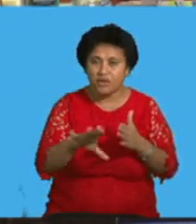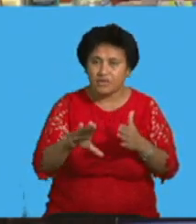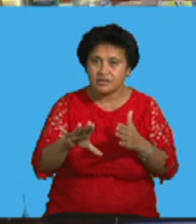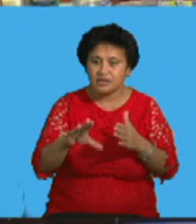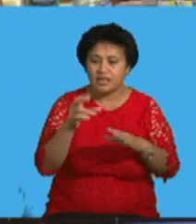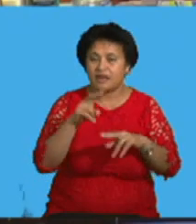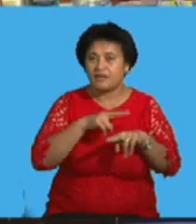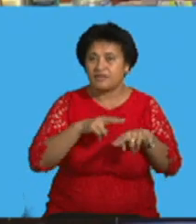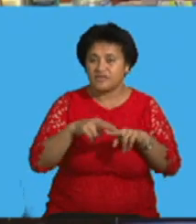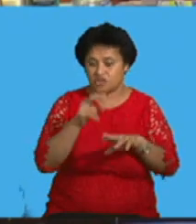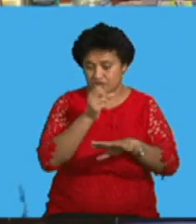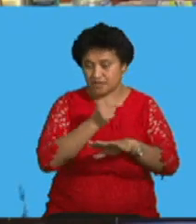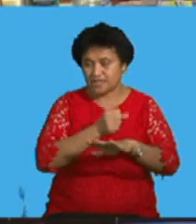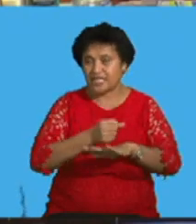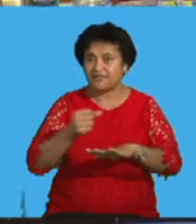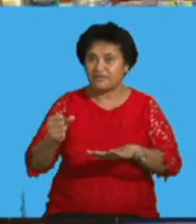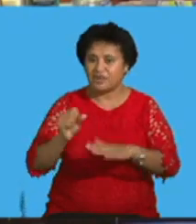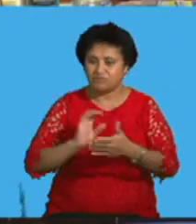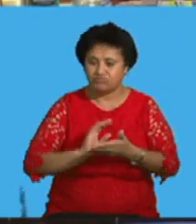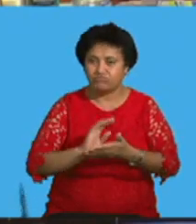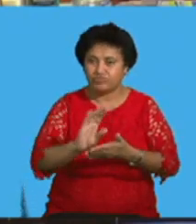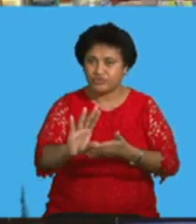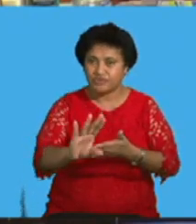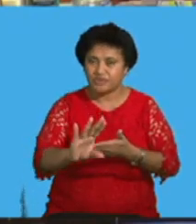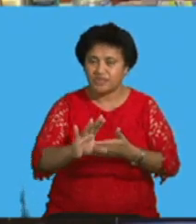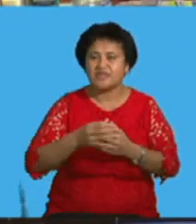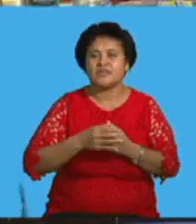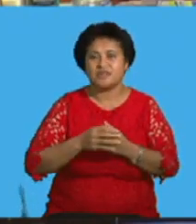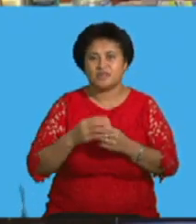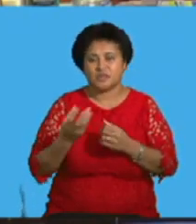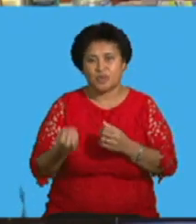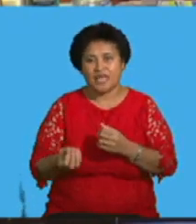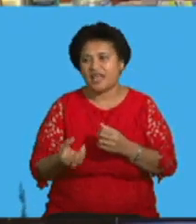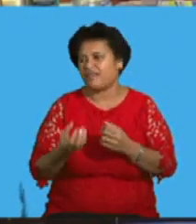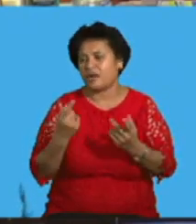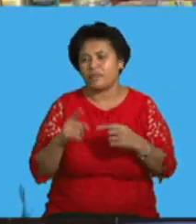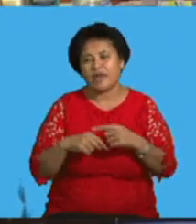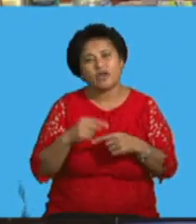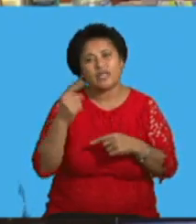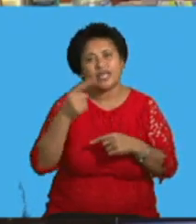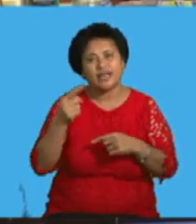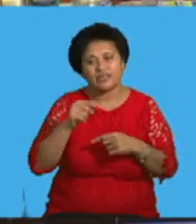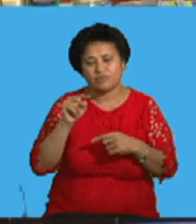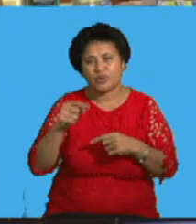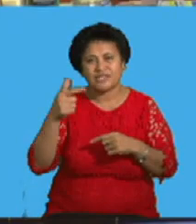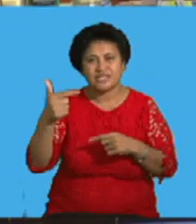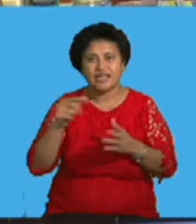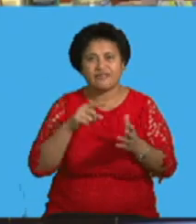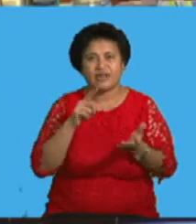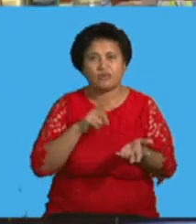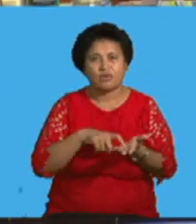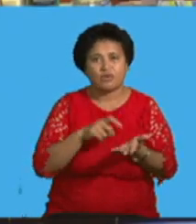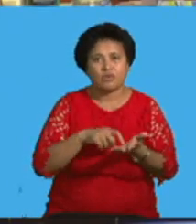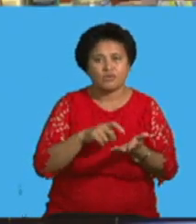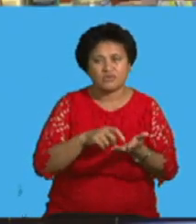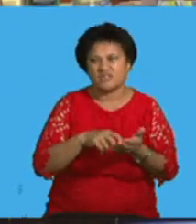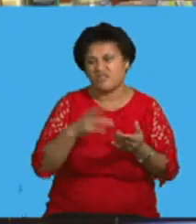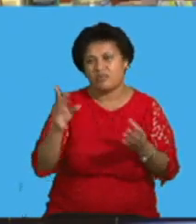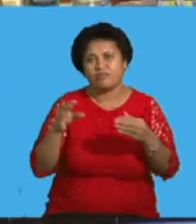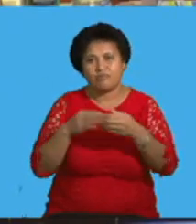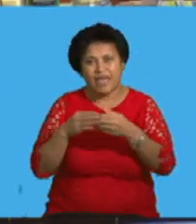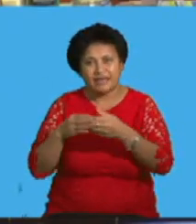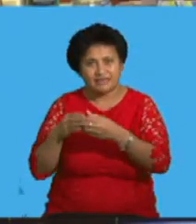This has resulted in over 11.7 million in loans to enterprises by financial